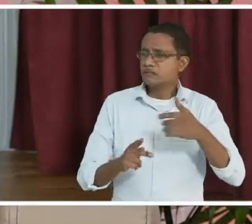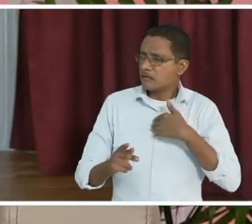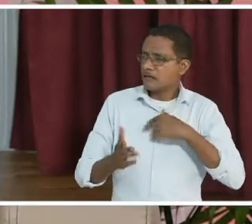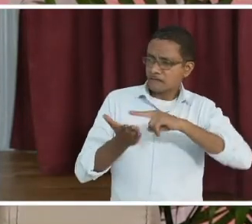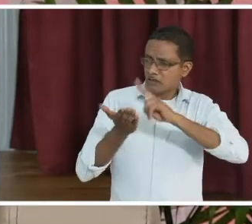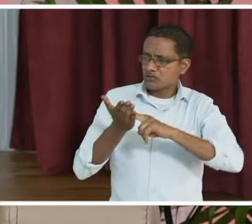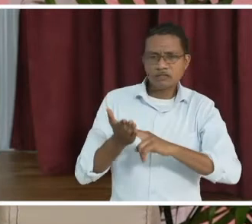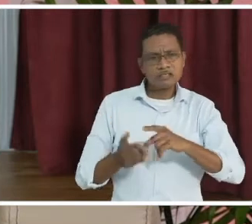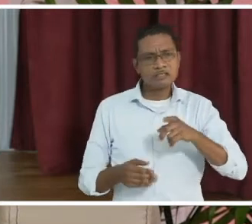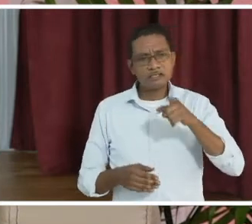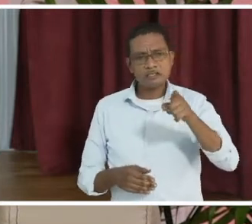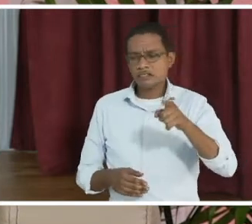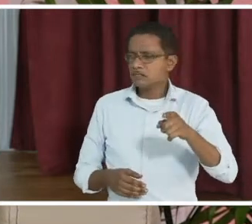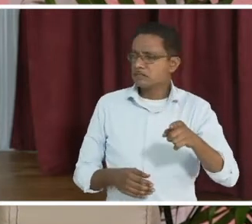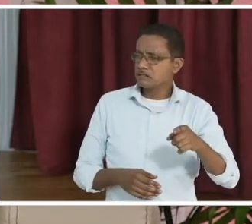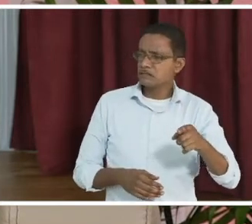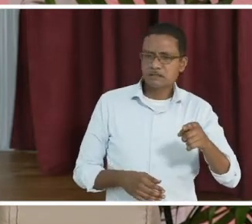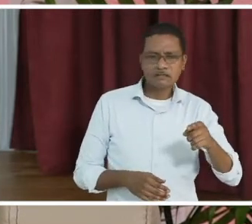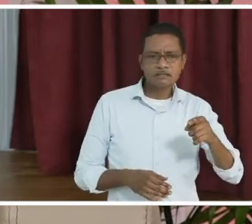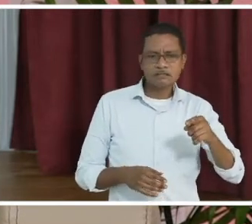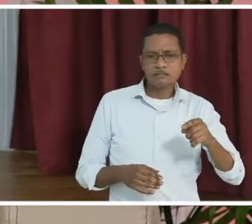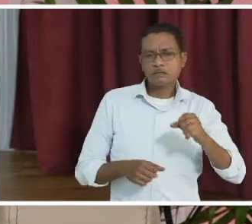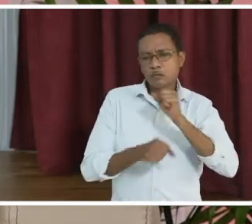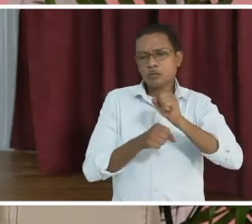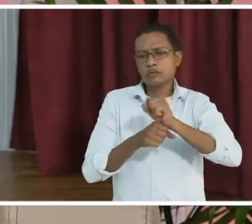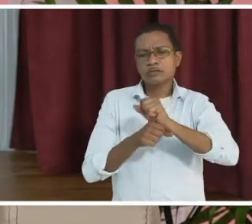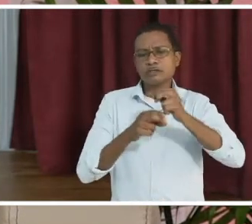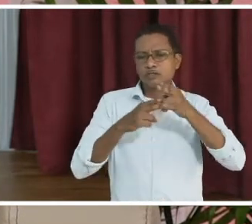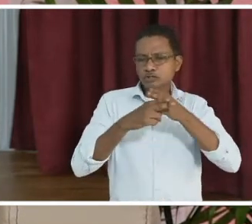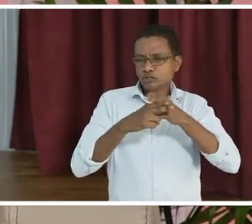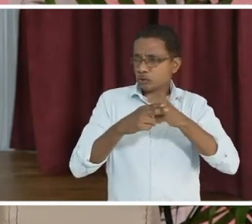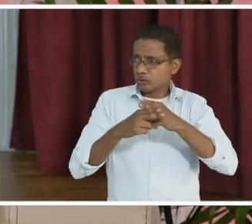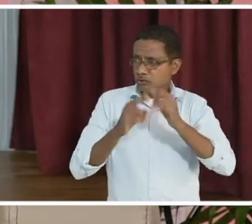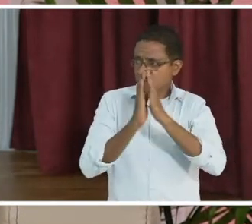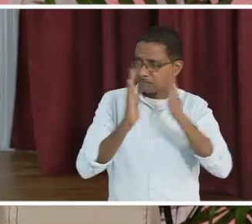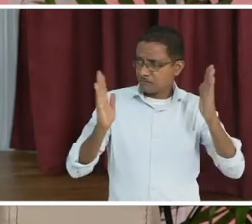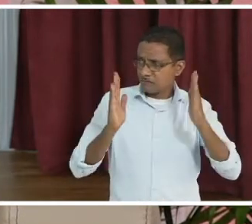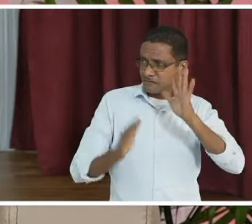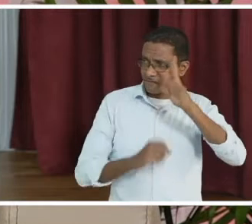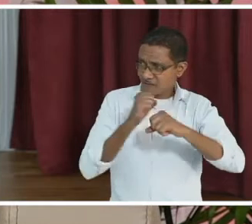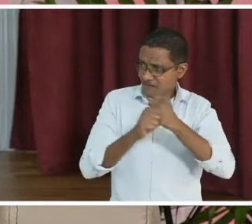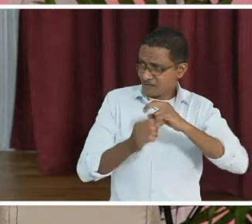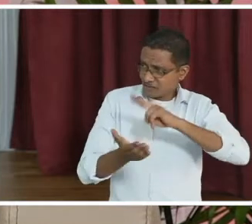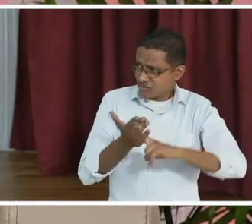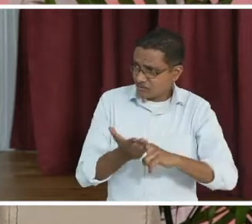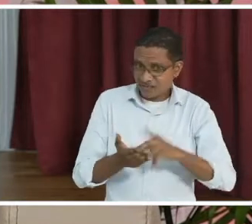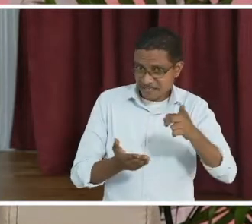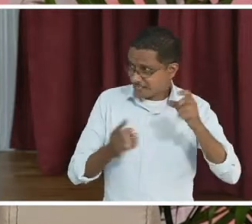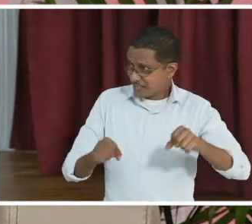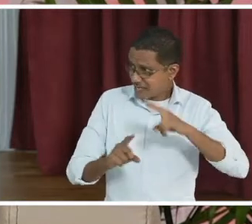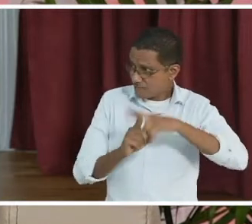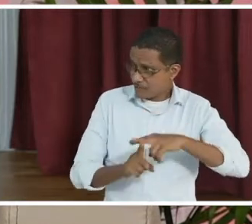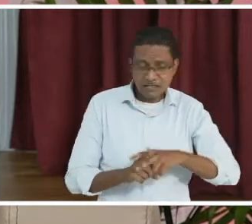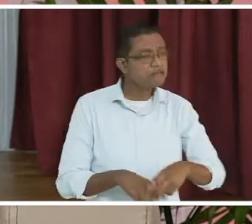freelance or is only set for a 5-year period, they can, in fact, apply. They can, and we will even go a bit further to